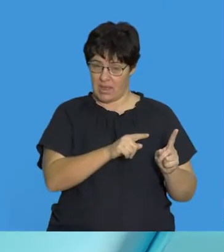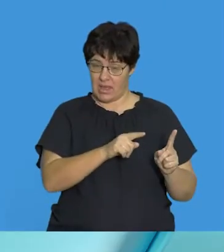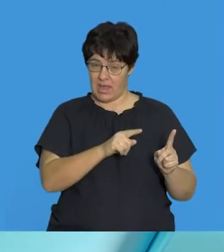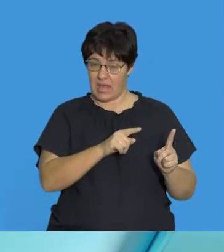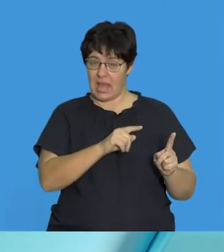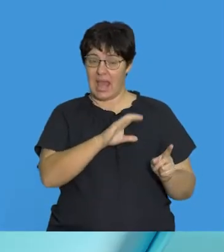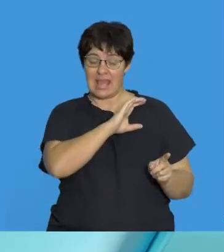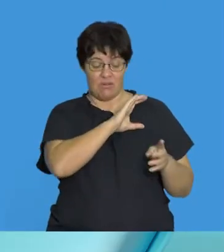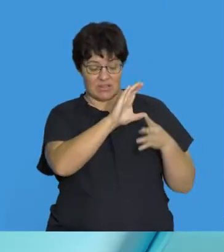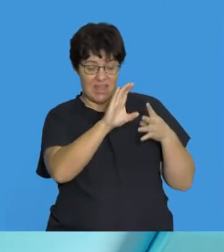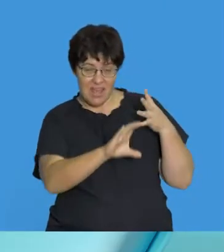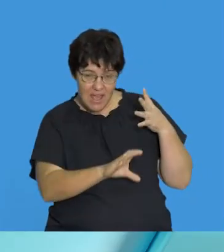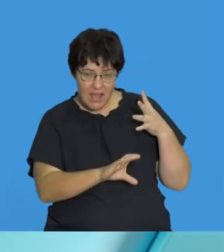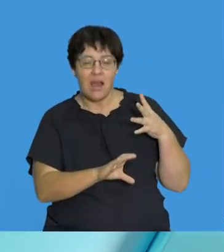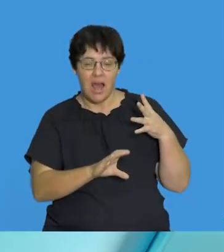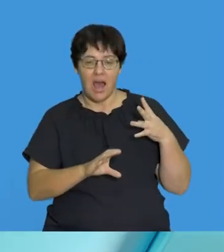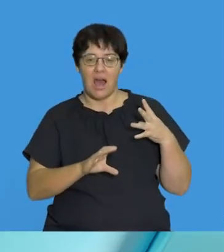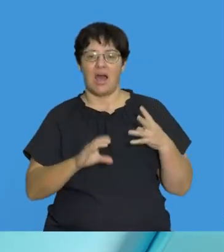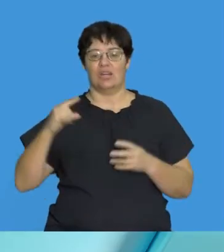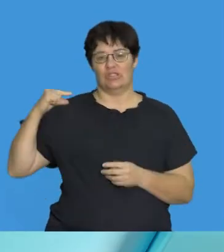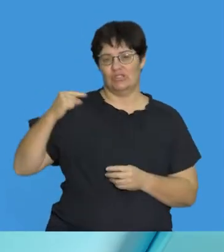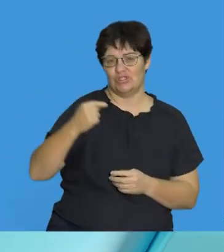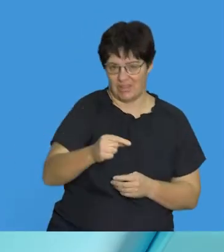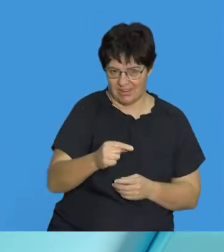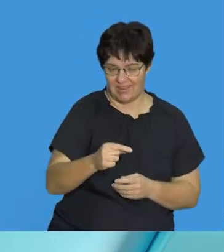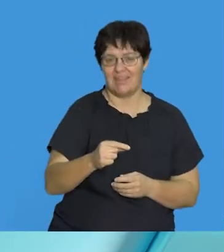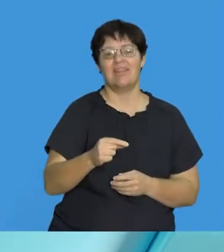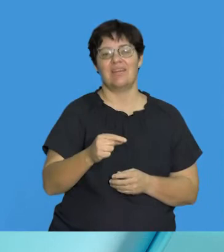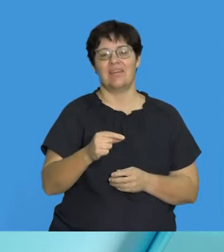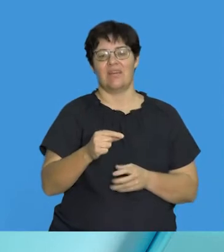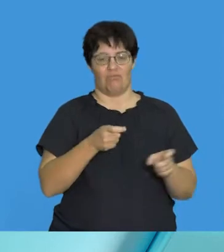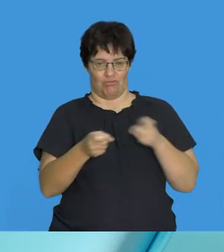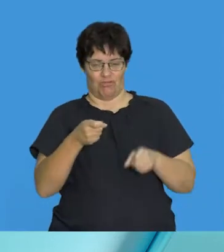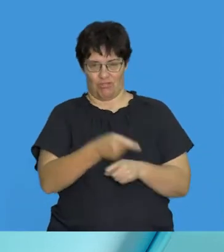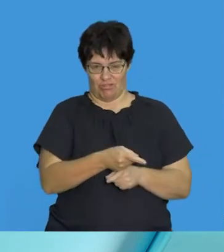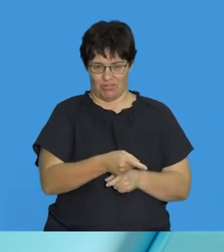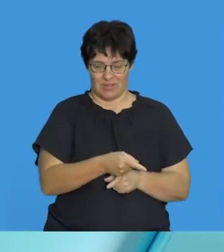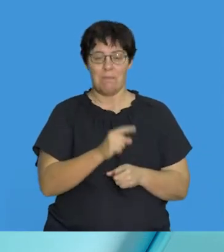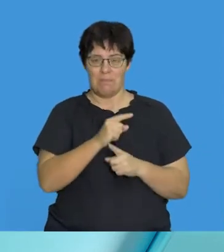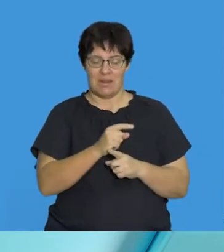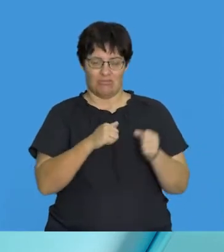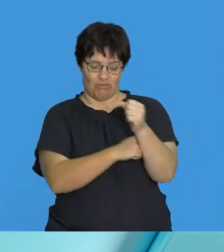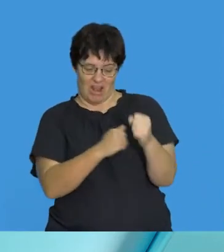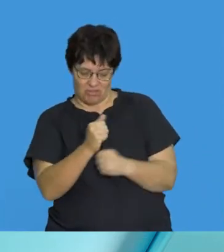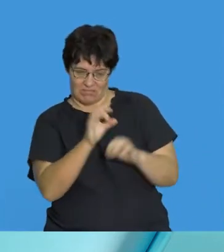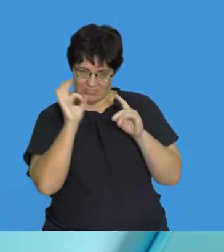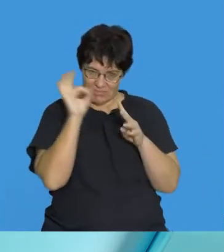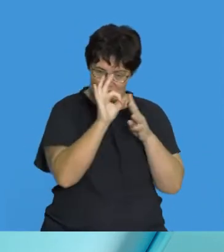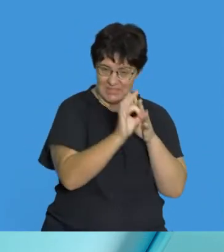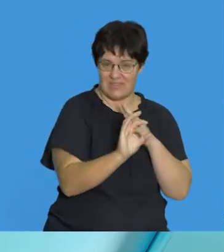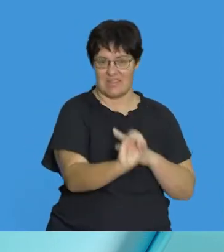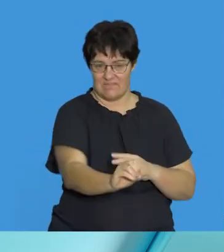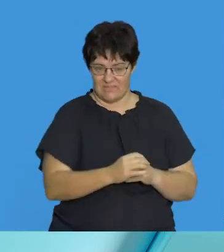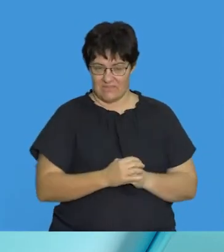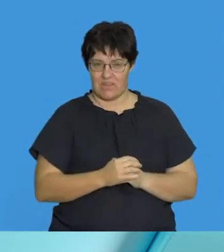are controlled by genes. And so genes have a specific sequence that is now going to be expressed, and we refer to that